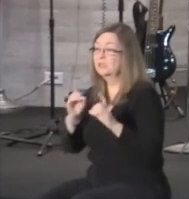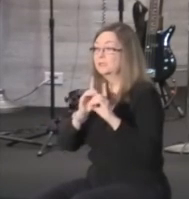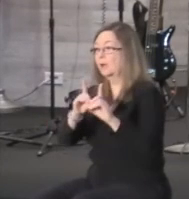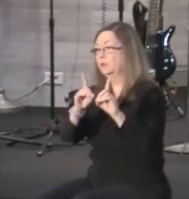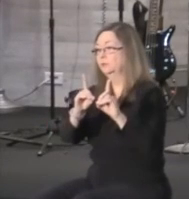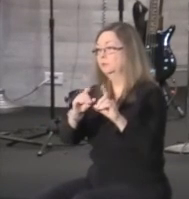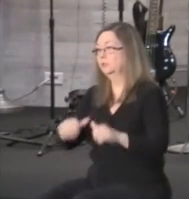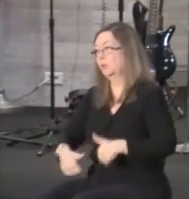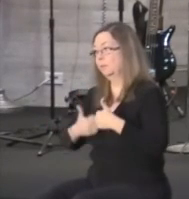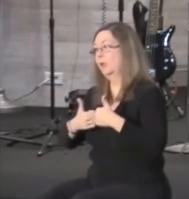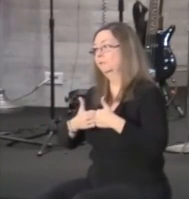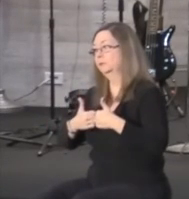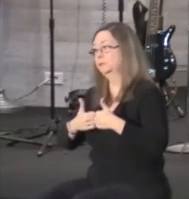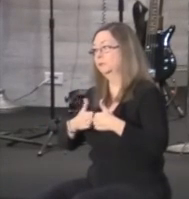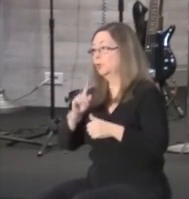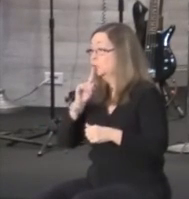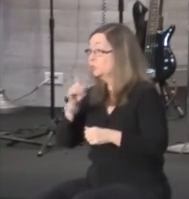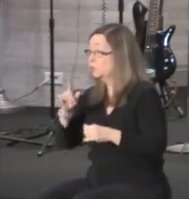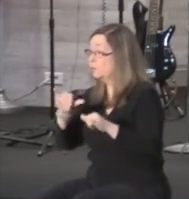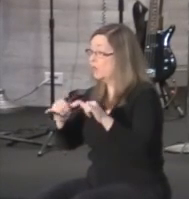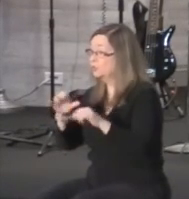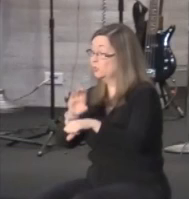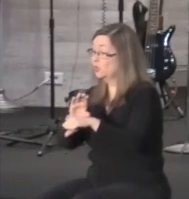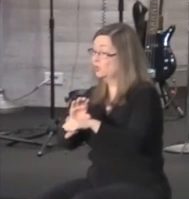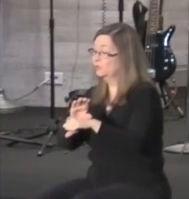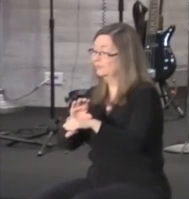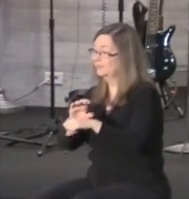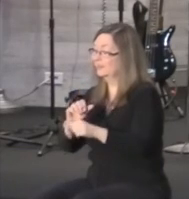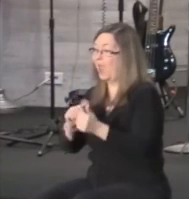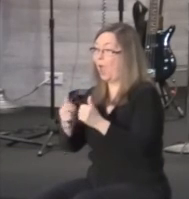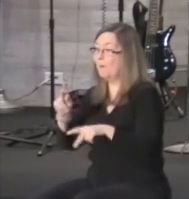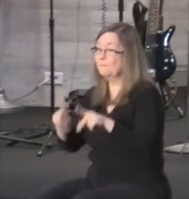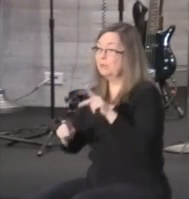Discipleship. The real measure of the church is how are people